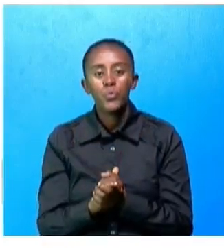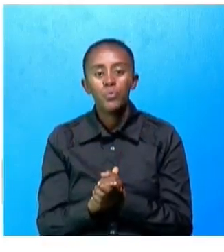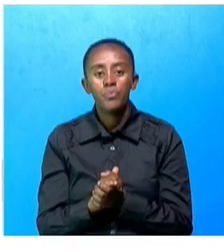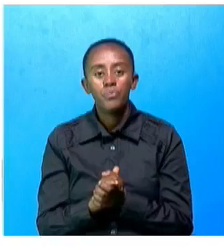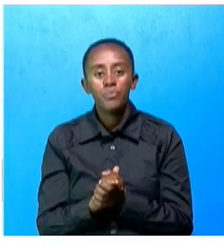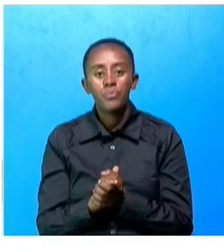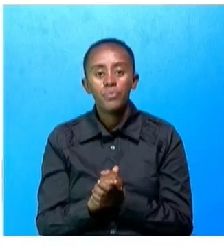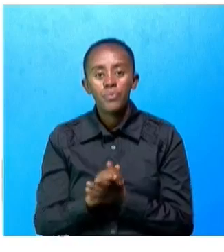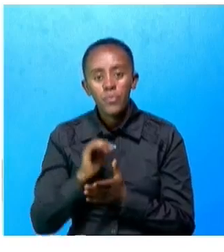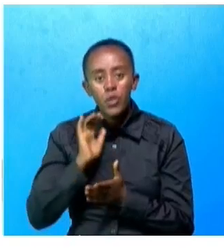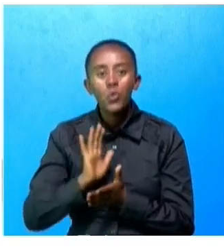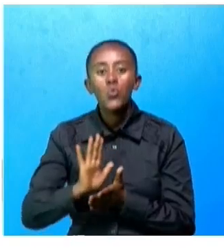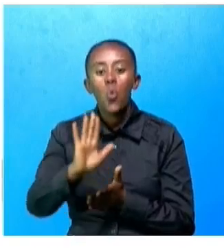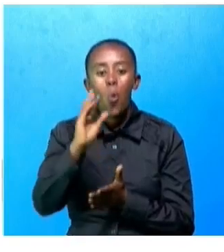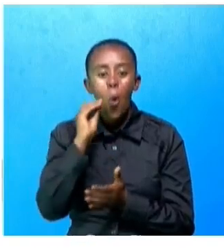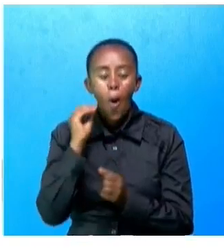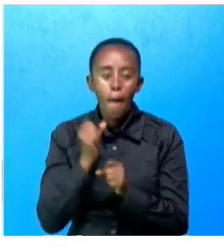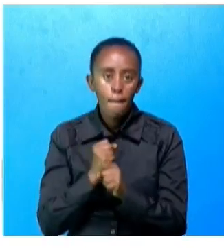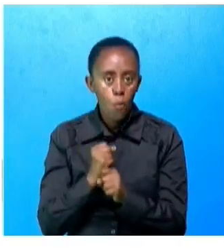your homework,